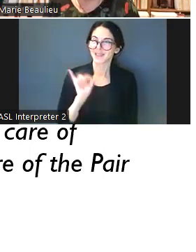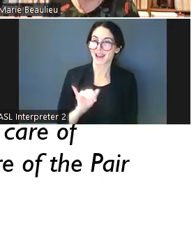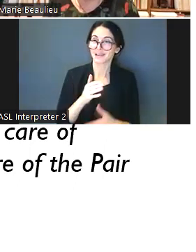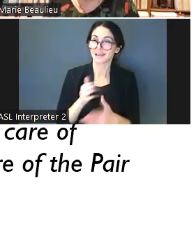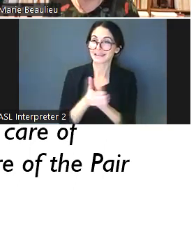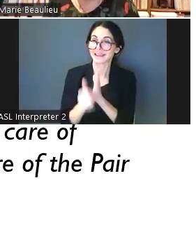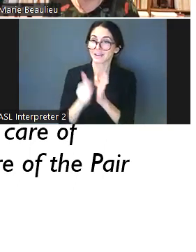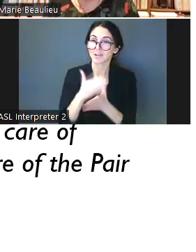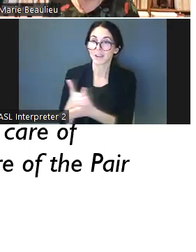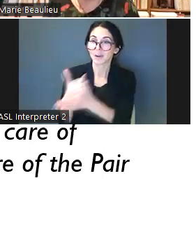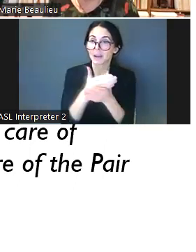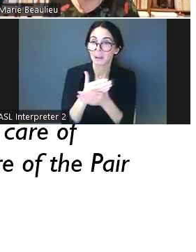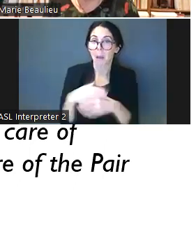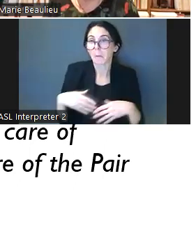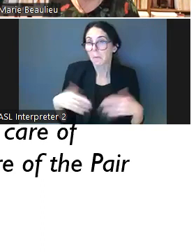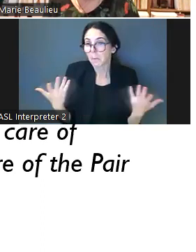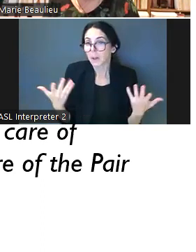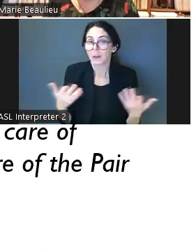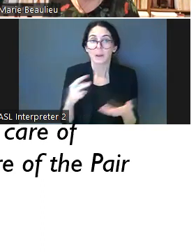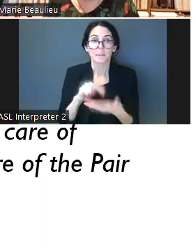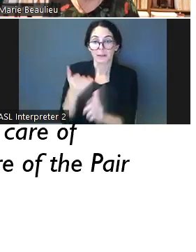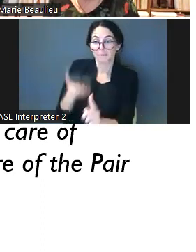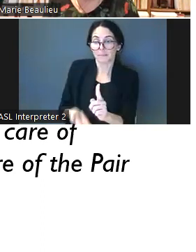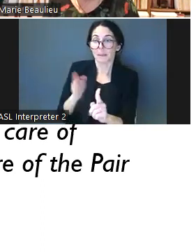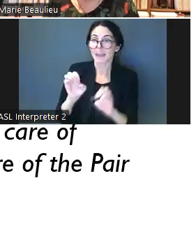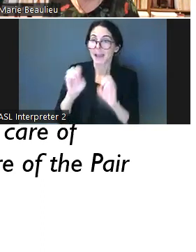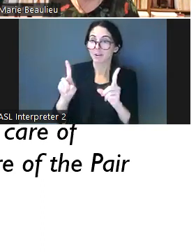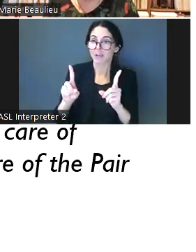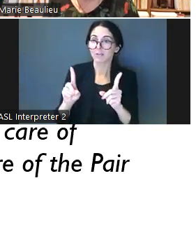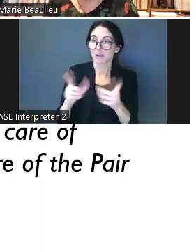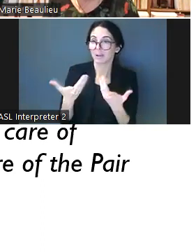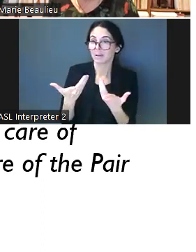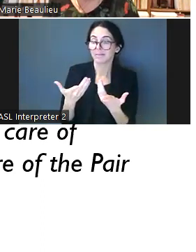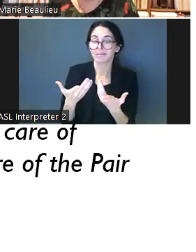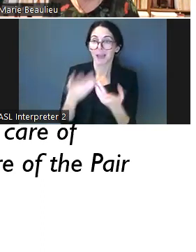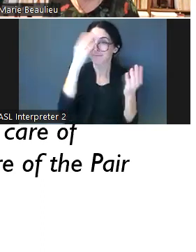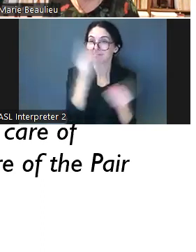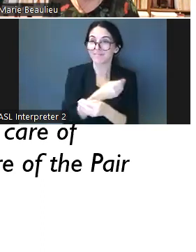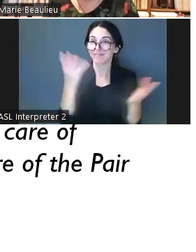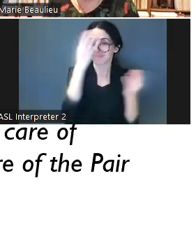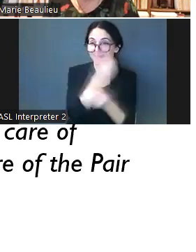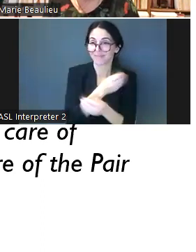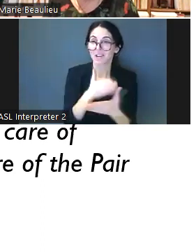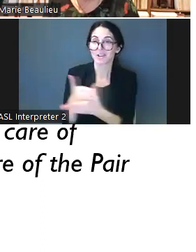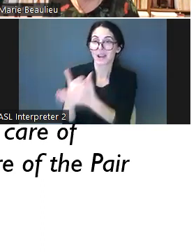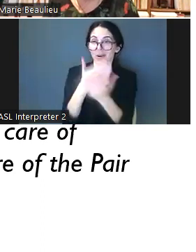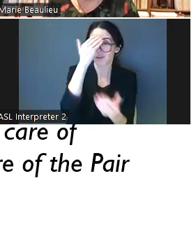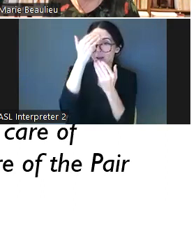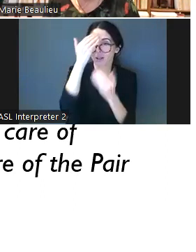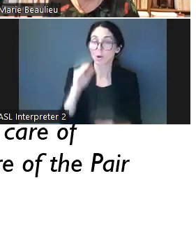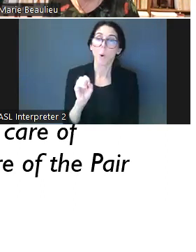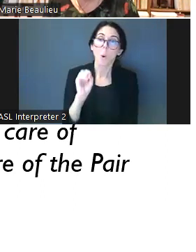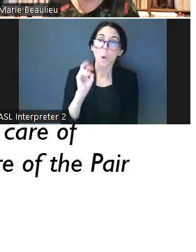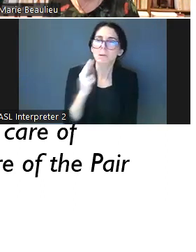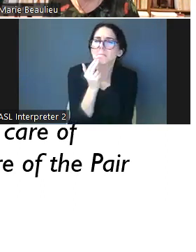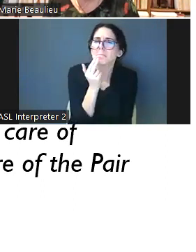from an educated person who shares their knowledge, but it can also be about smaller things like a